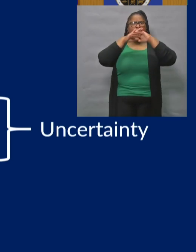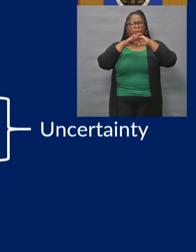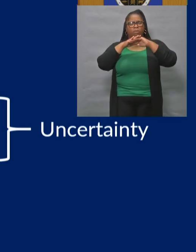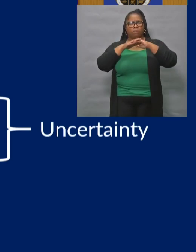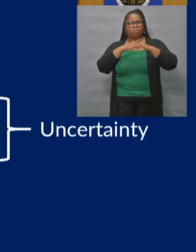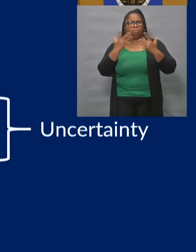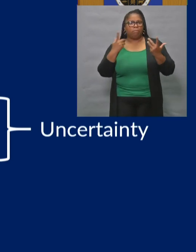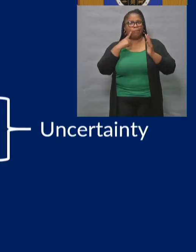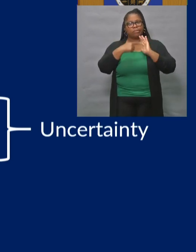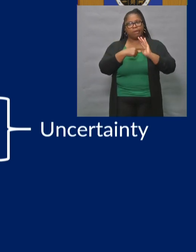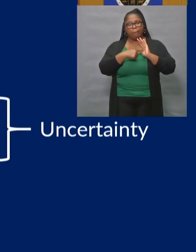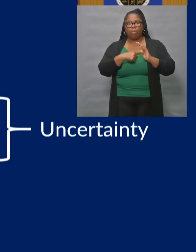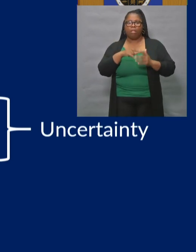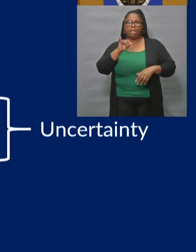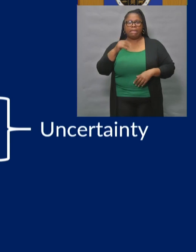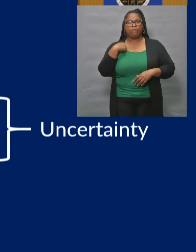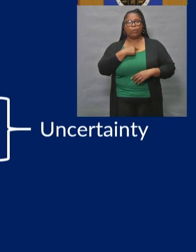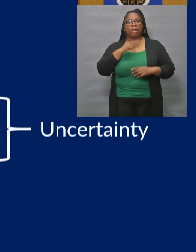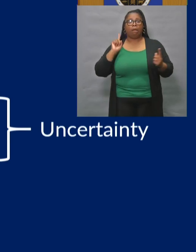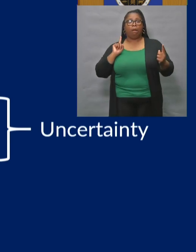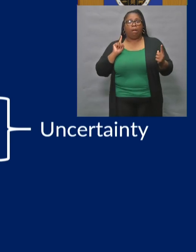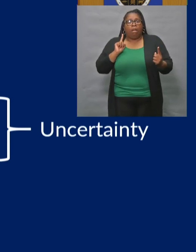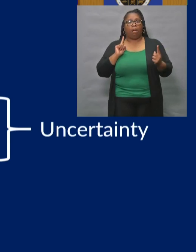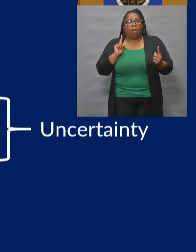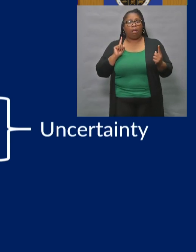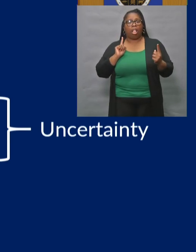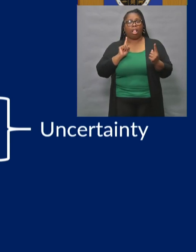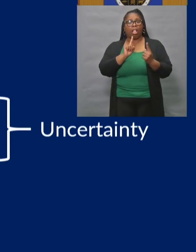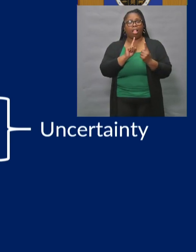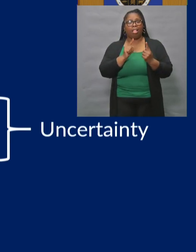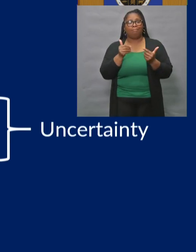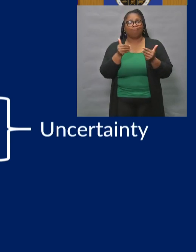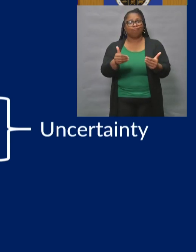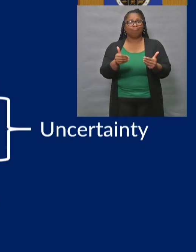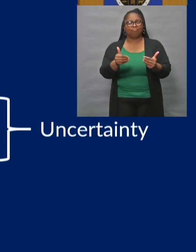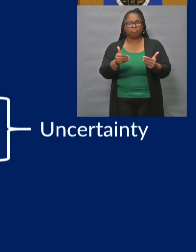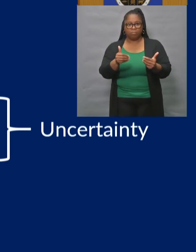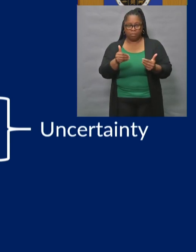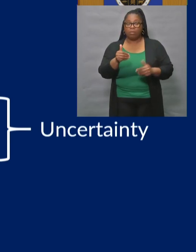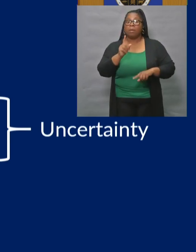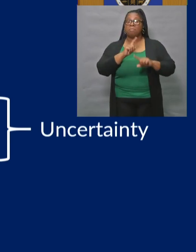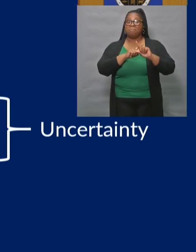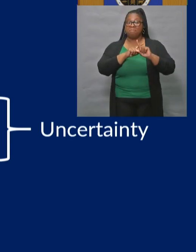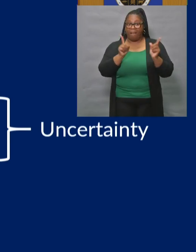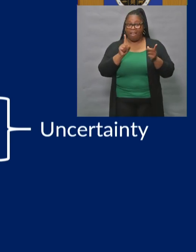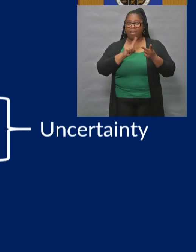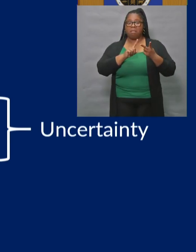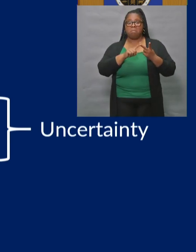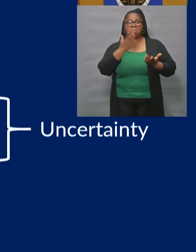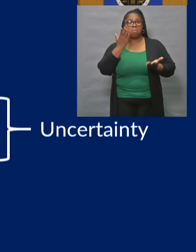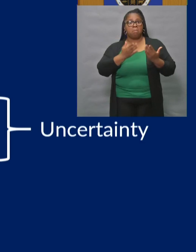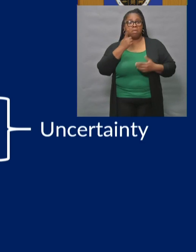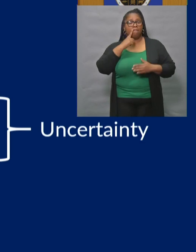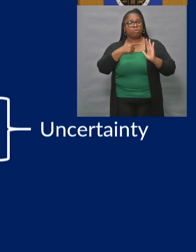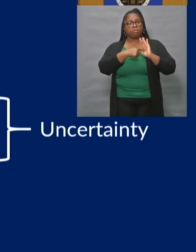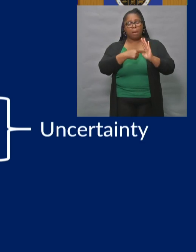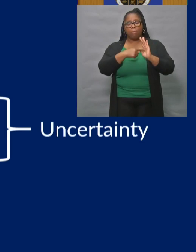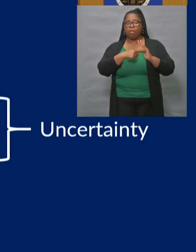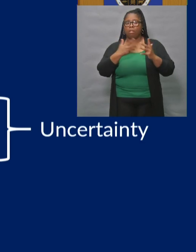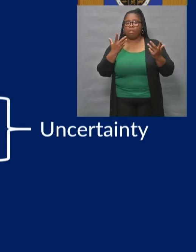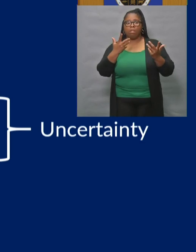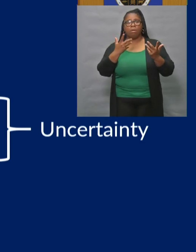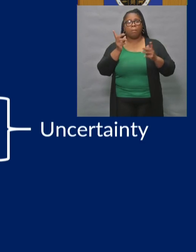brought about by a relaxation of the physical distancing measures in a non-gradual way. But it can also be brought about if there's an increase in cases